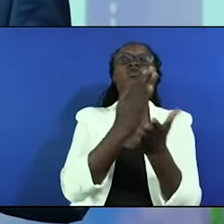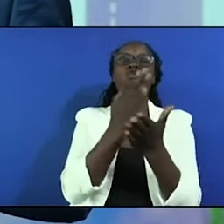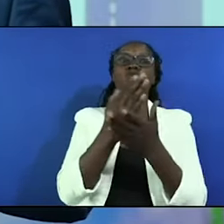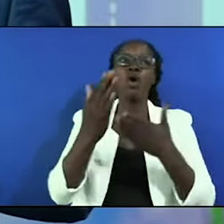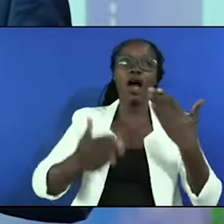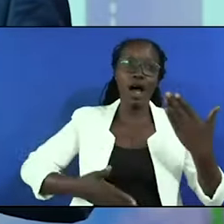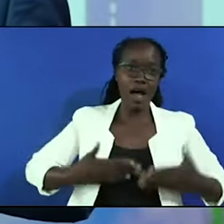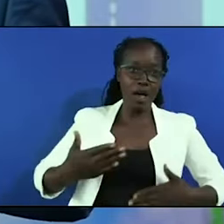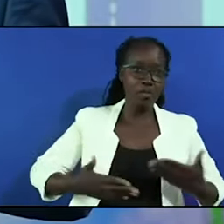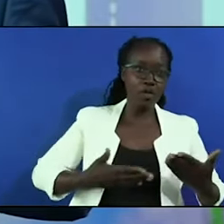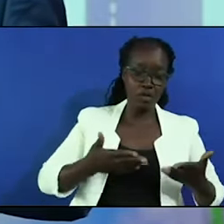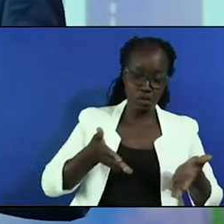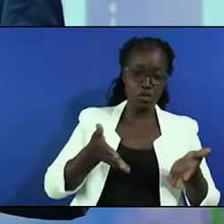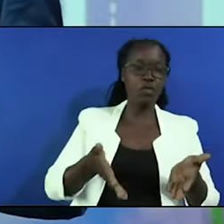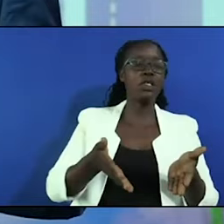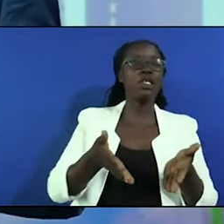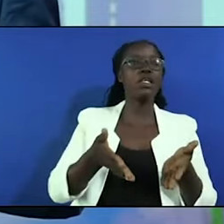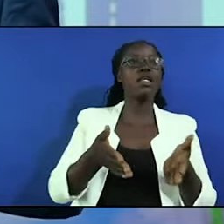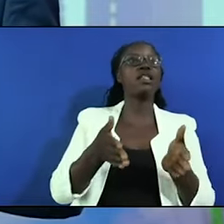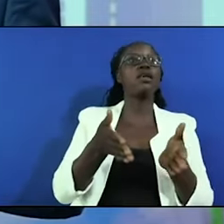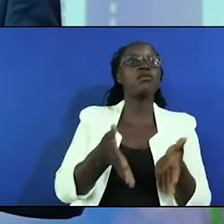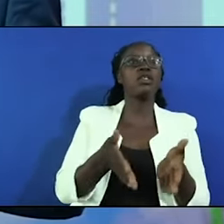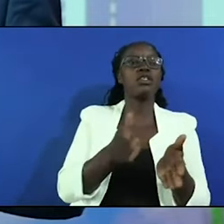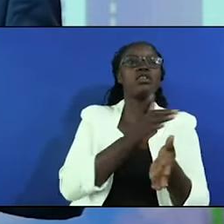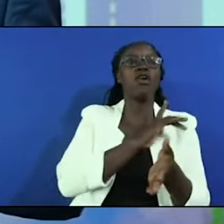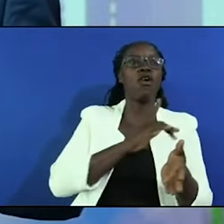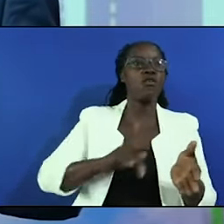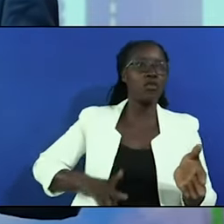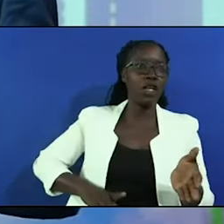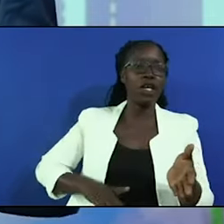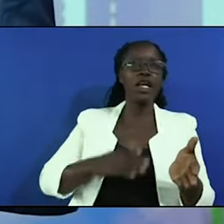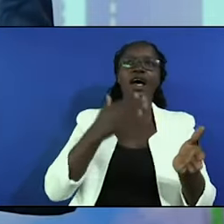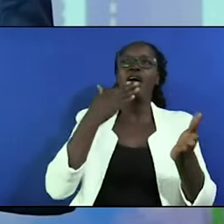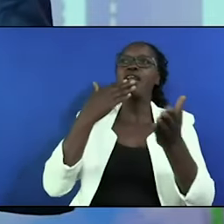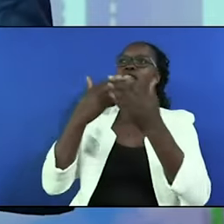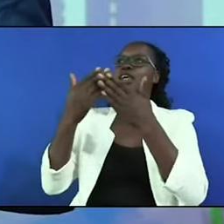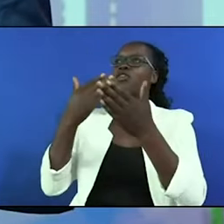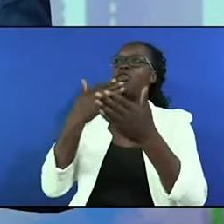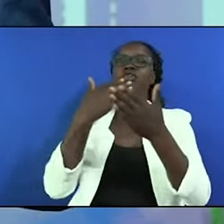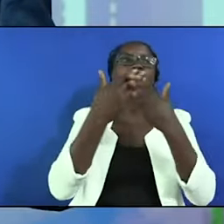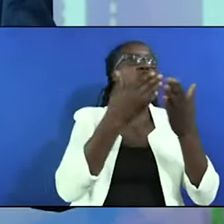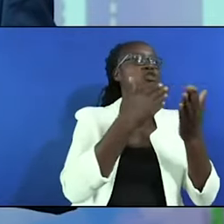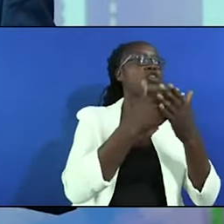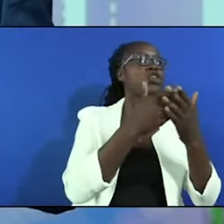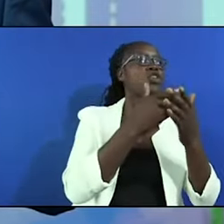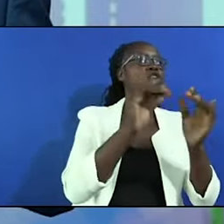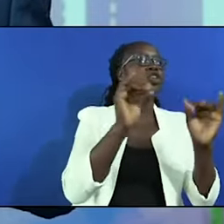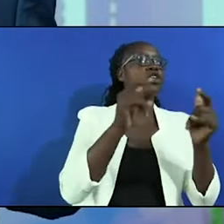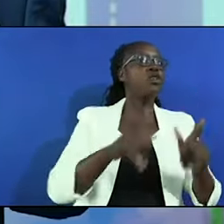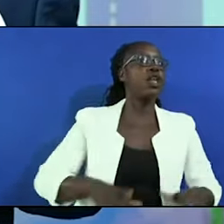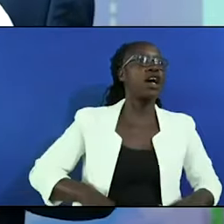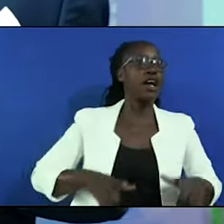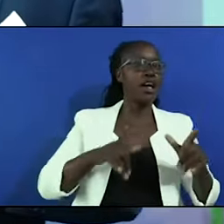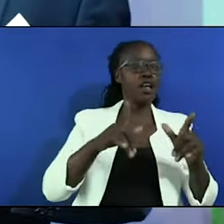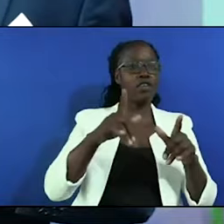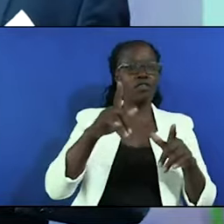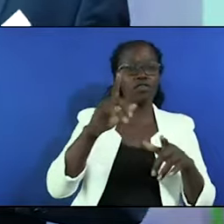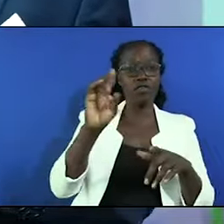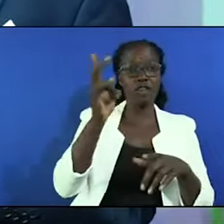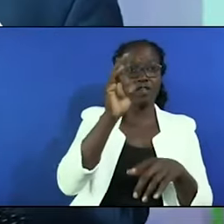happy to be in the presence of the Lord. I want to thank you, Newlife SDA